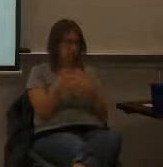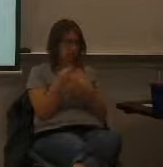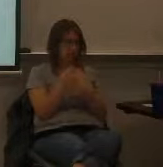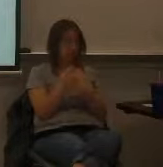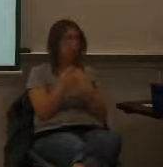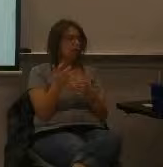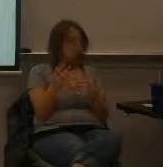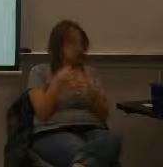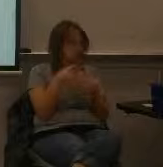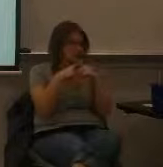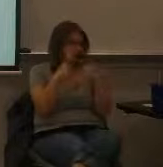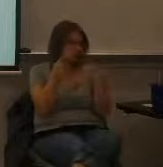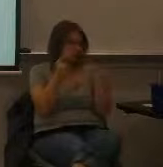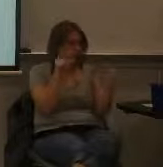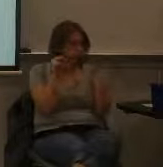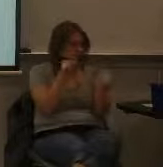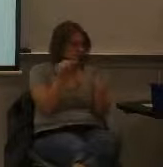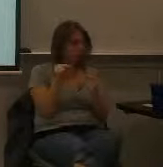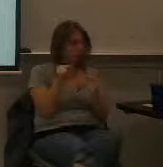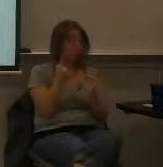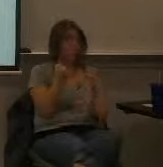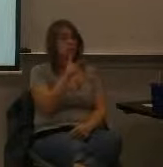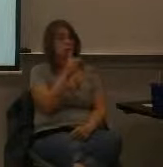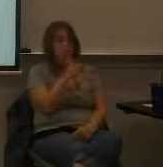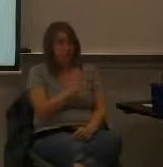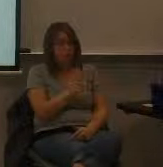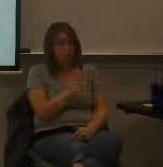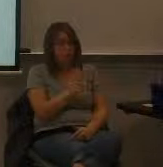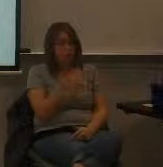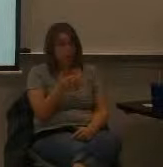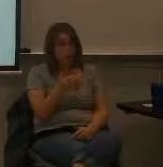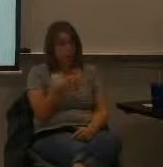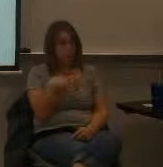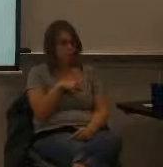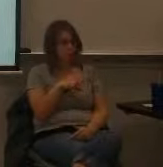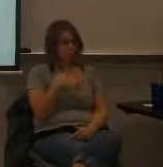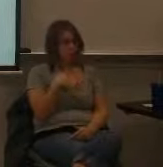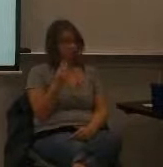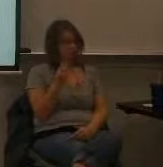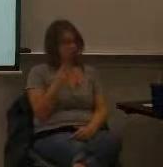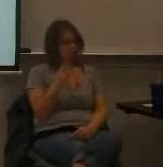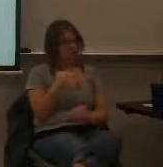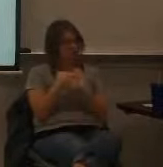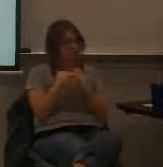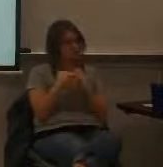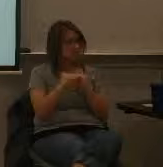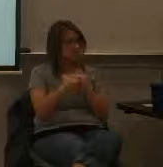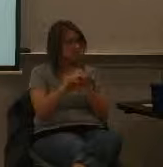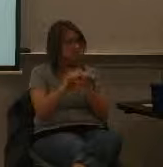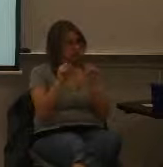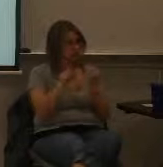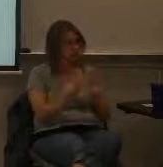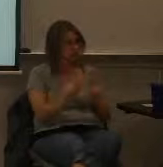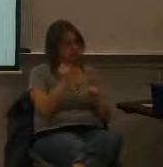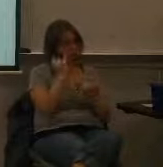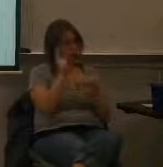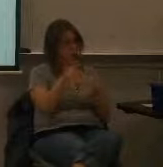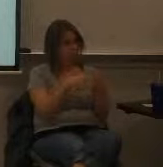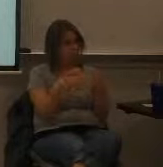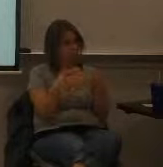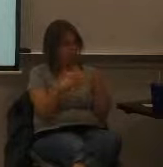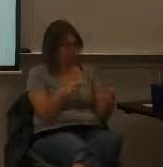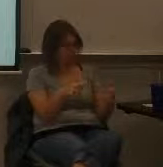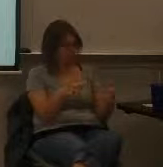a lot of controversy. The reality is that we have relatively stable systems. That is, if you go out to a